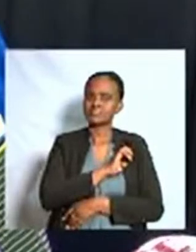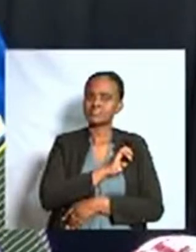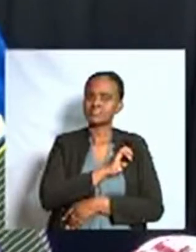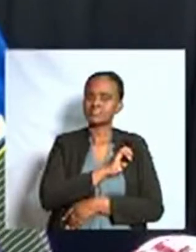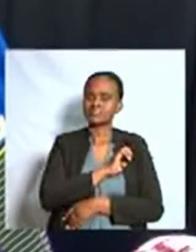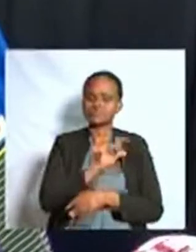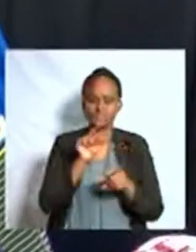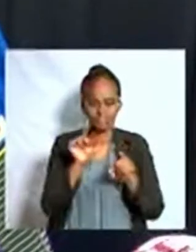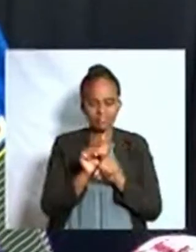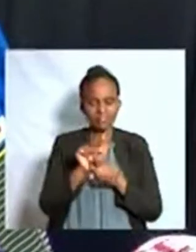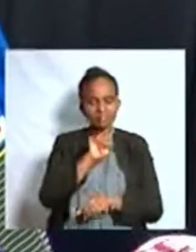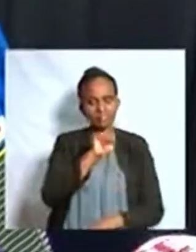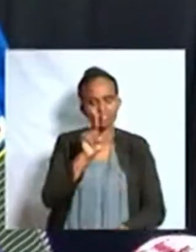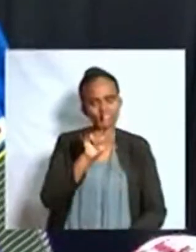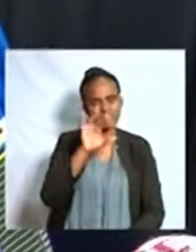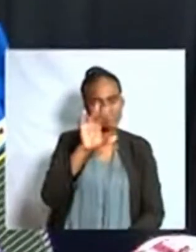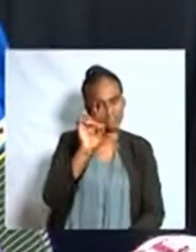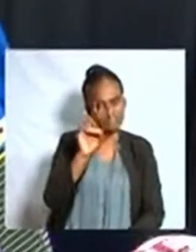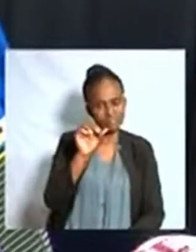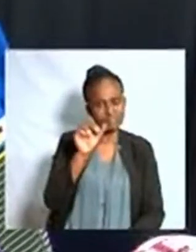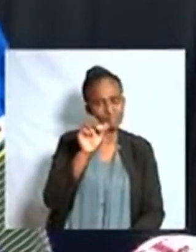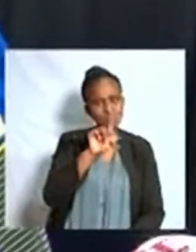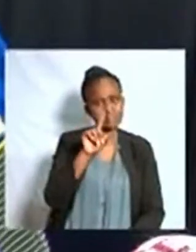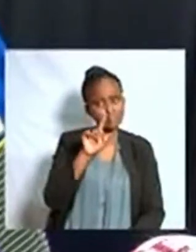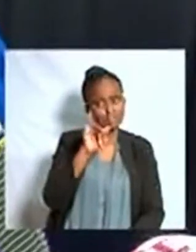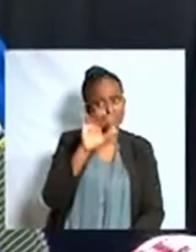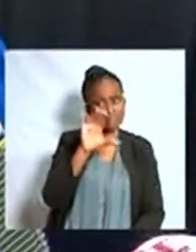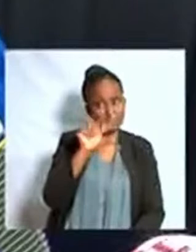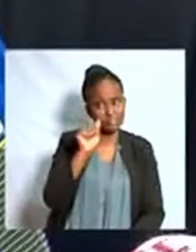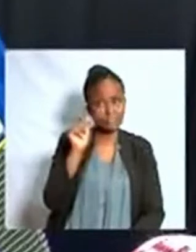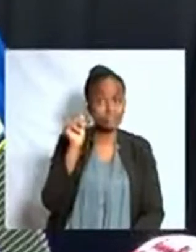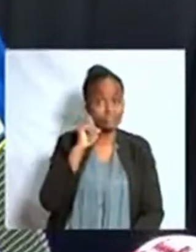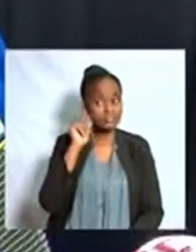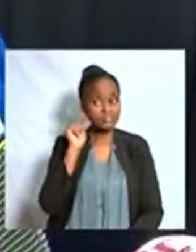Even Zika, if they're listening to you, they're shocked.